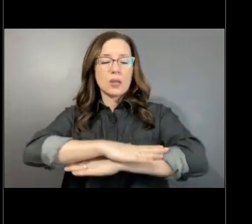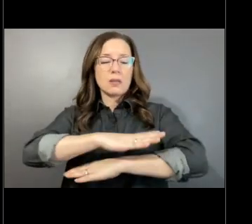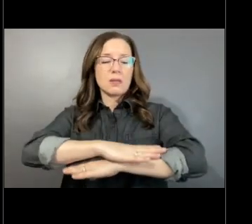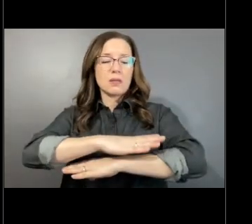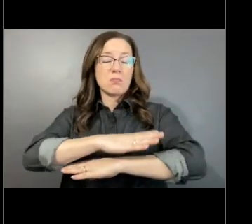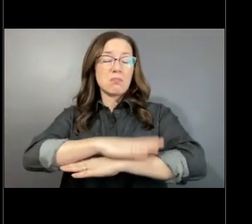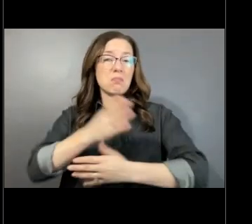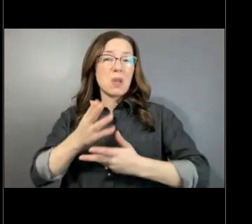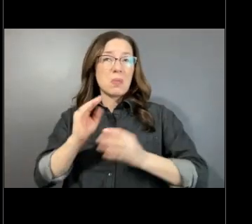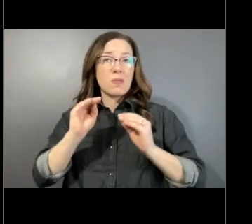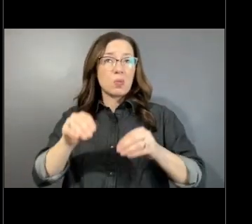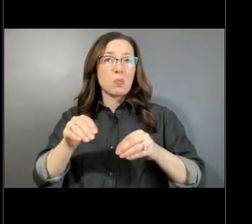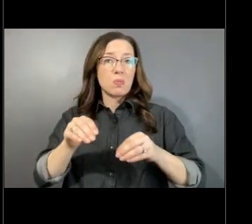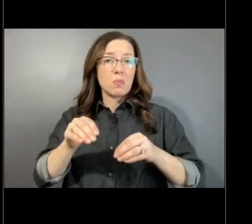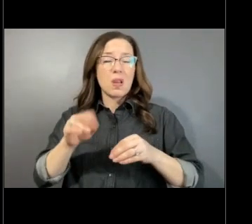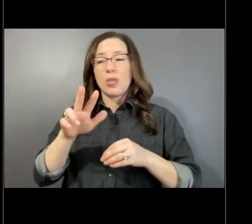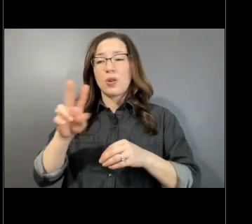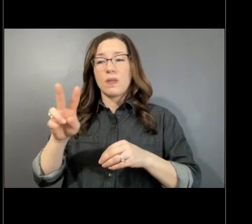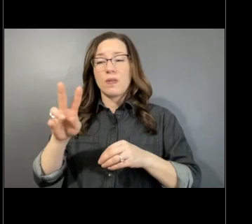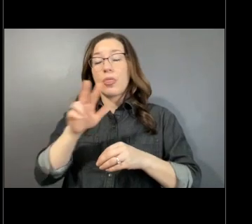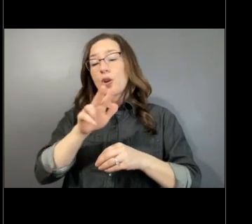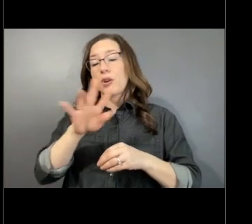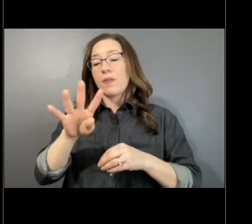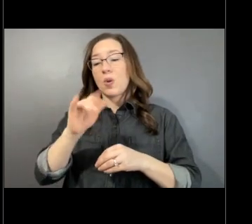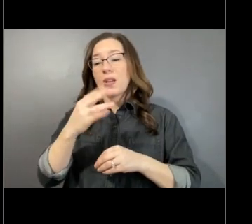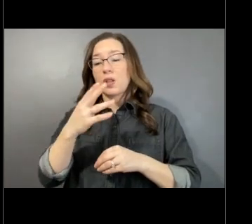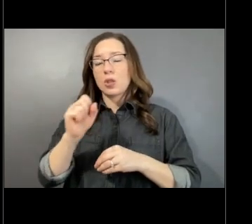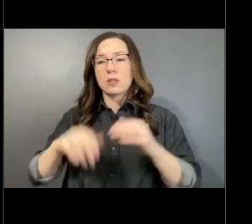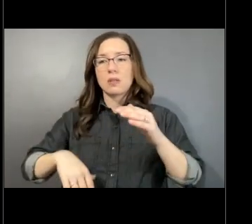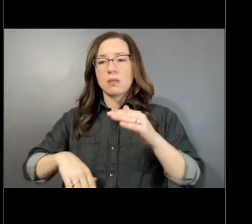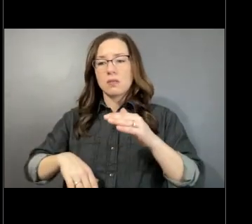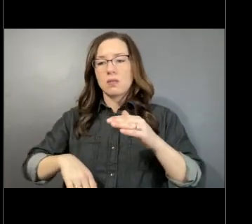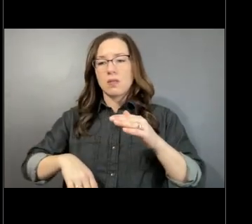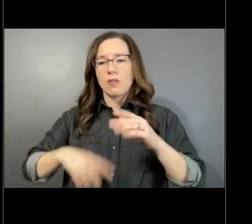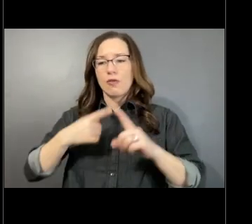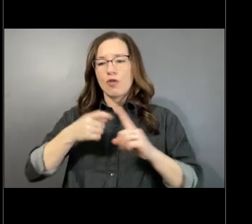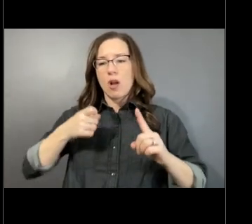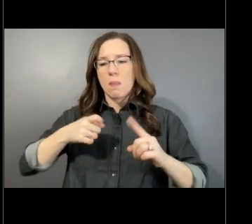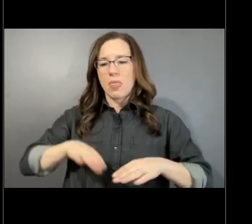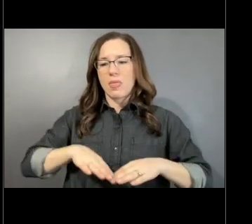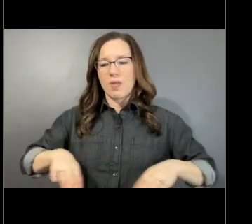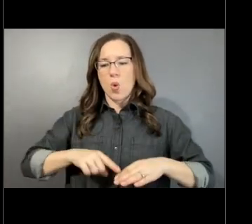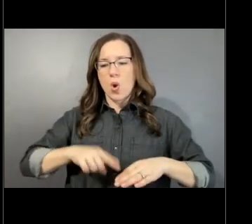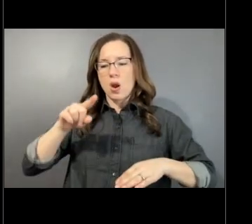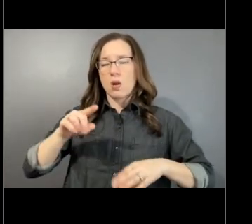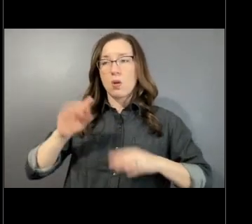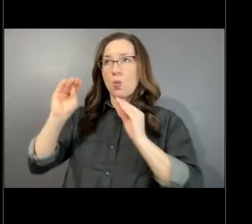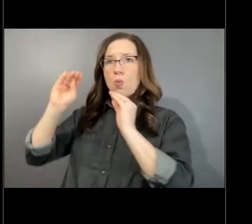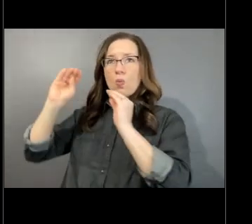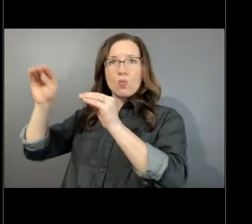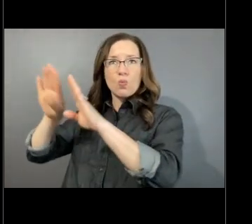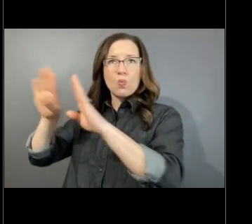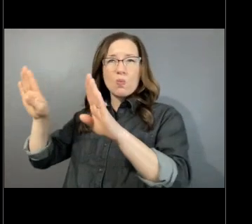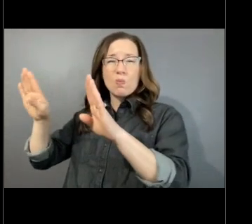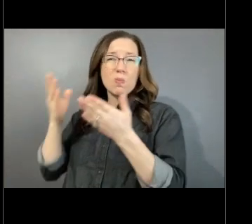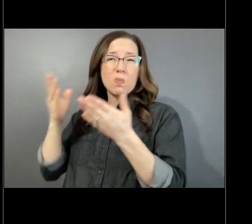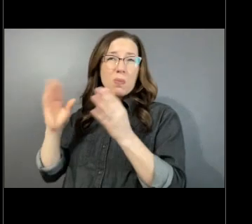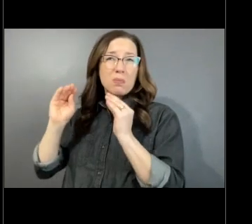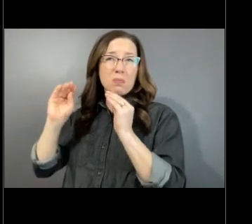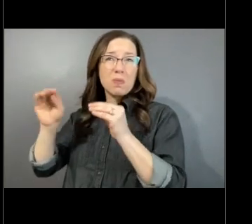to be mounted at 34 inches maximum above the floor, and also for wall-mounted cabinets that may need to be mounted